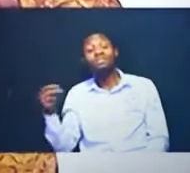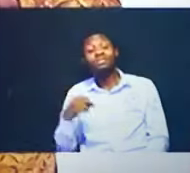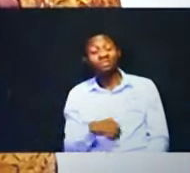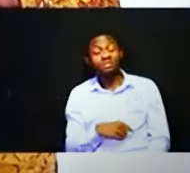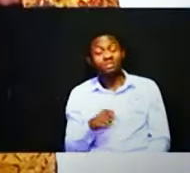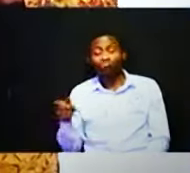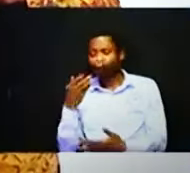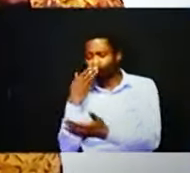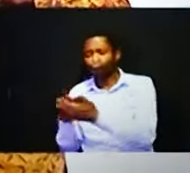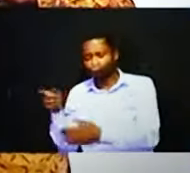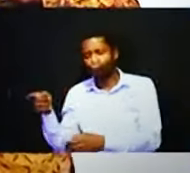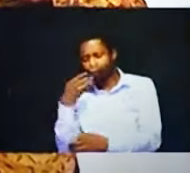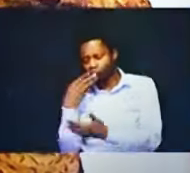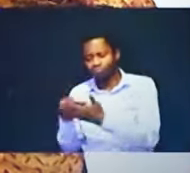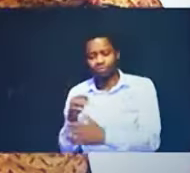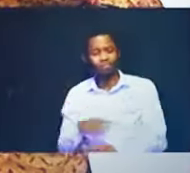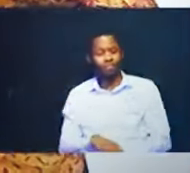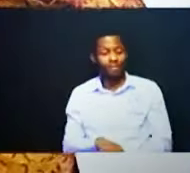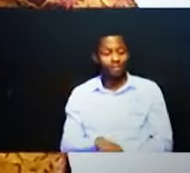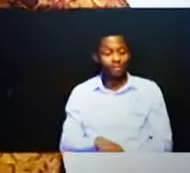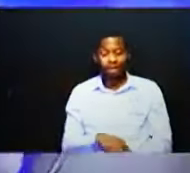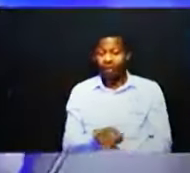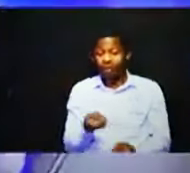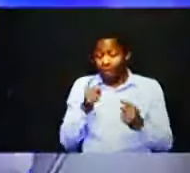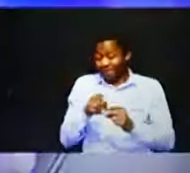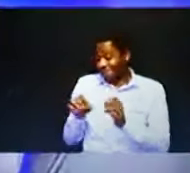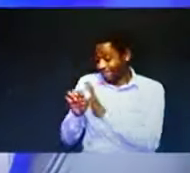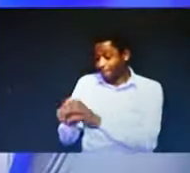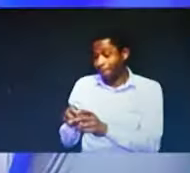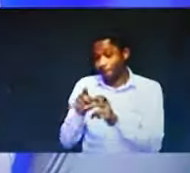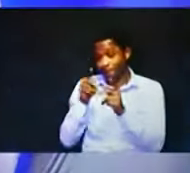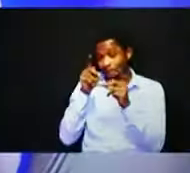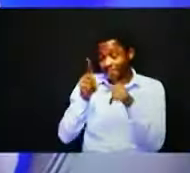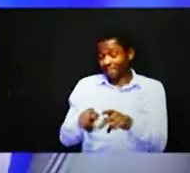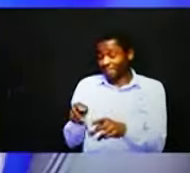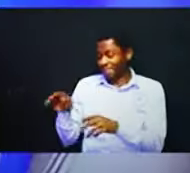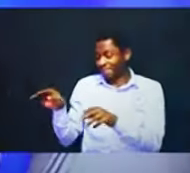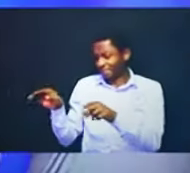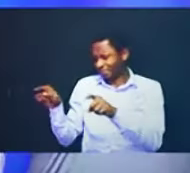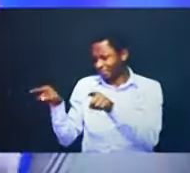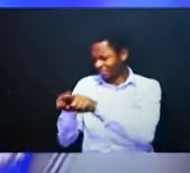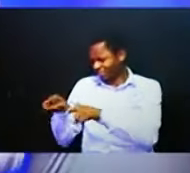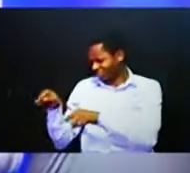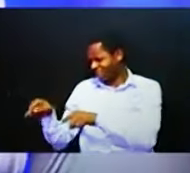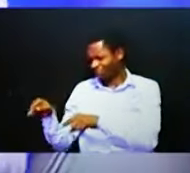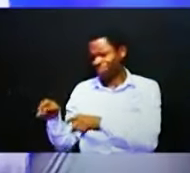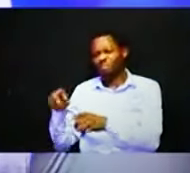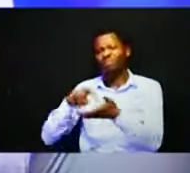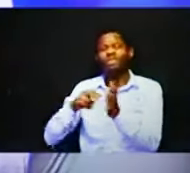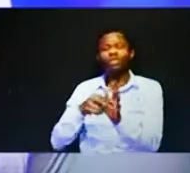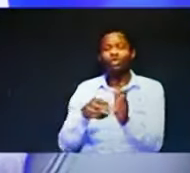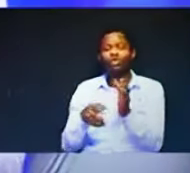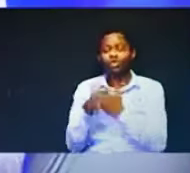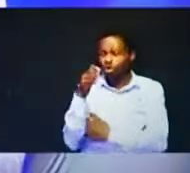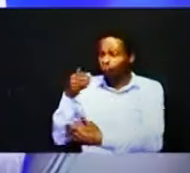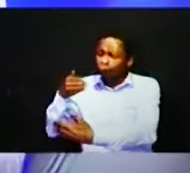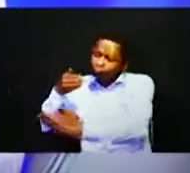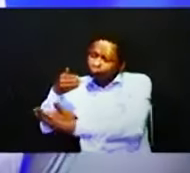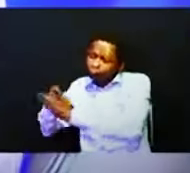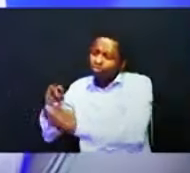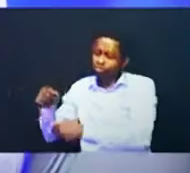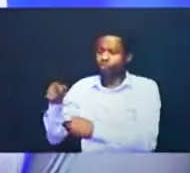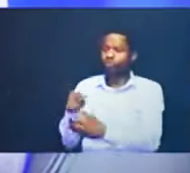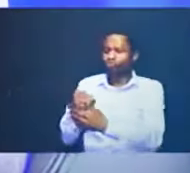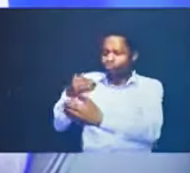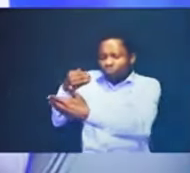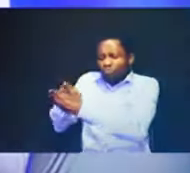bone ho. Now when you are like this, so what you say here? What happens is that God is always close to you. Ye womu ne se bribiam no nyame ben ho.